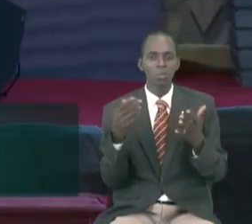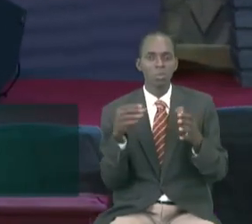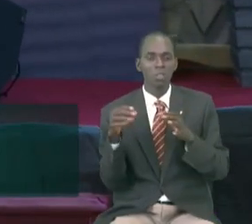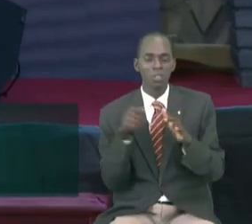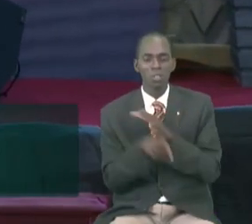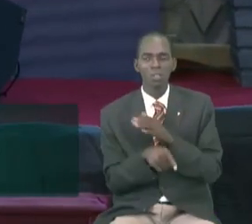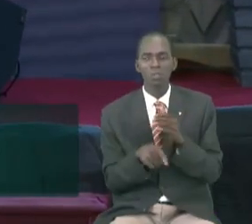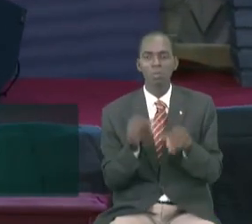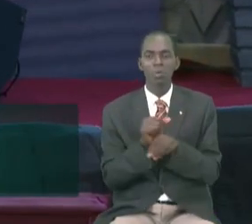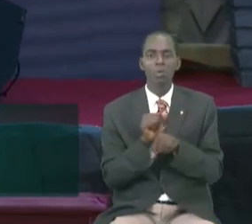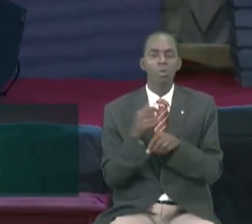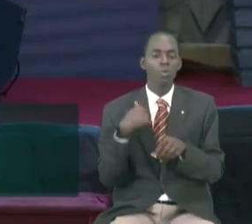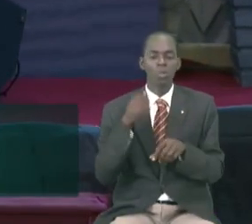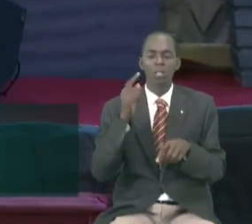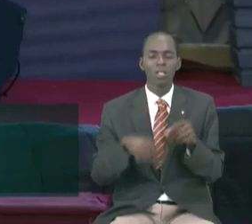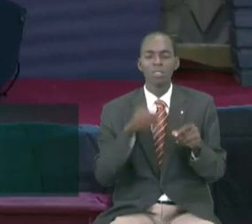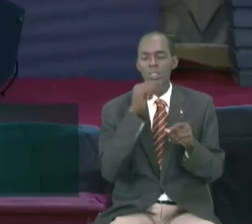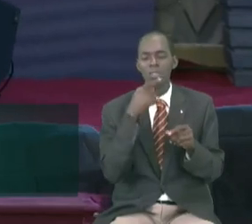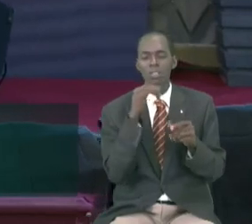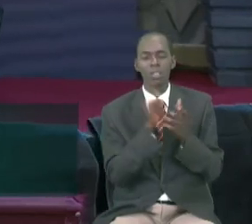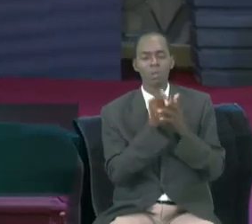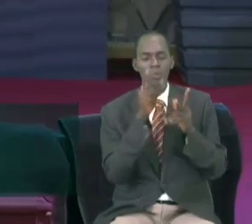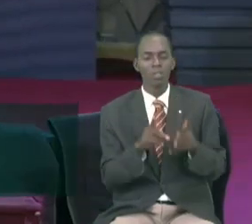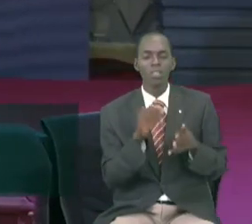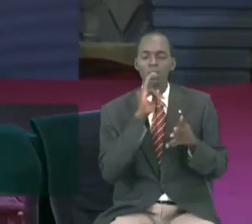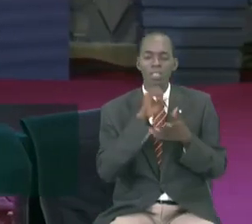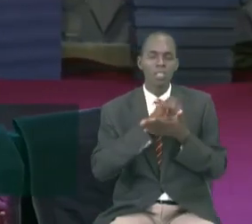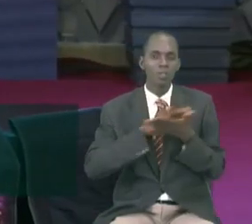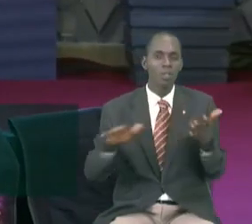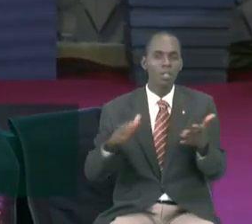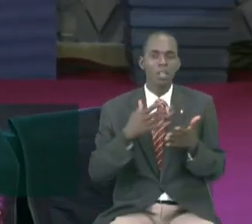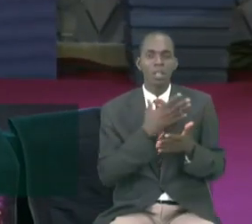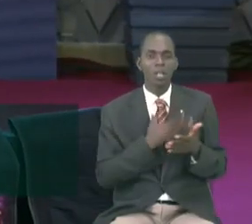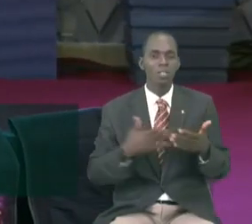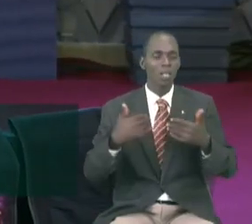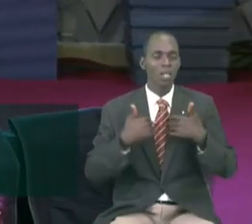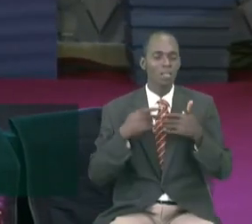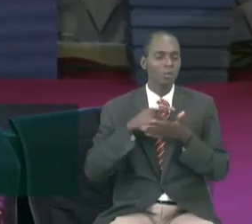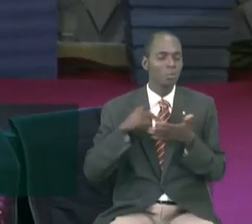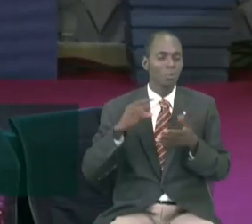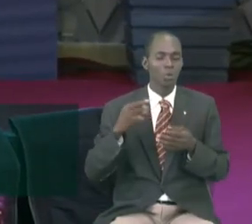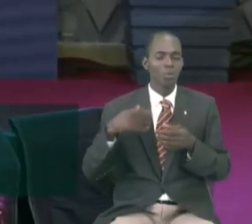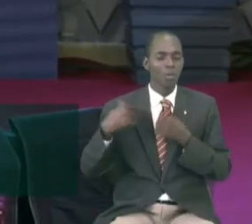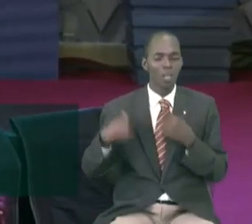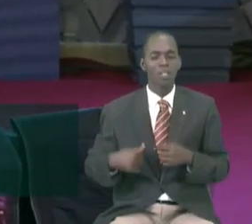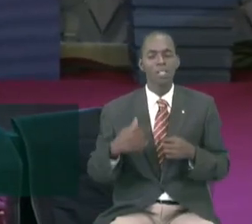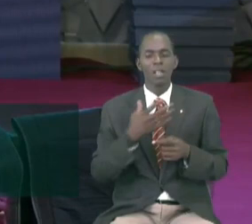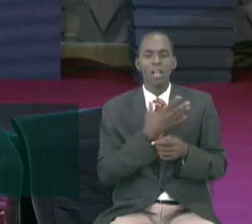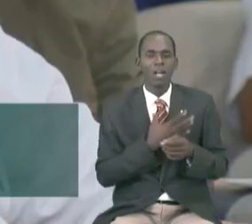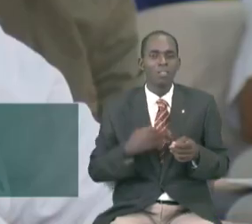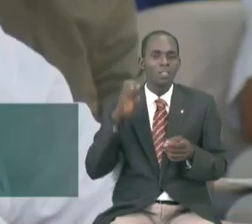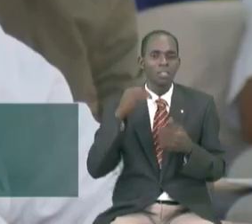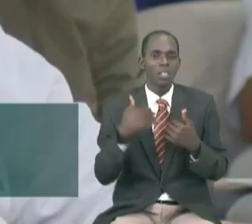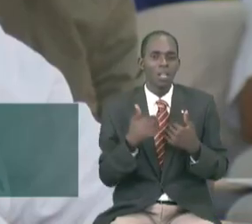settlement in his heart. And so because of the peace, he jumps into the front of a